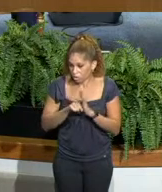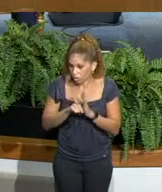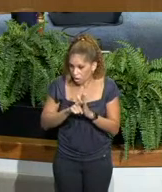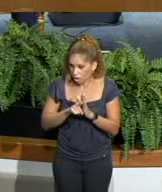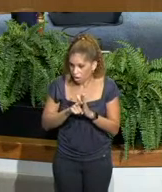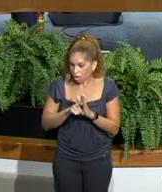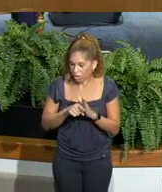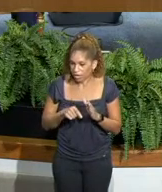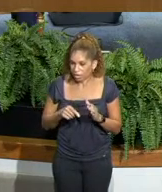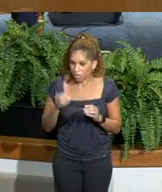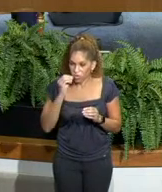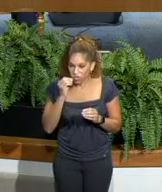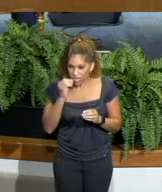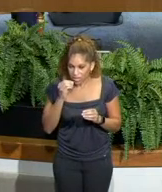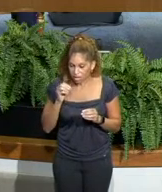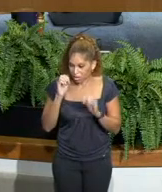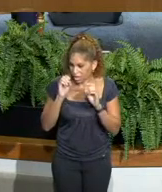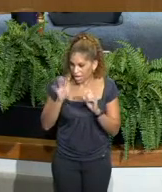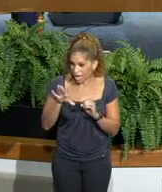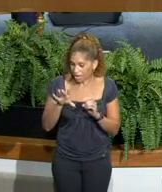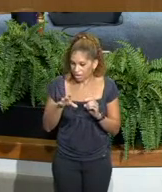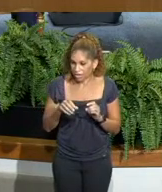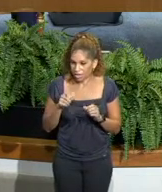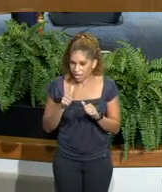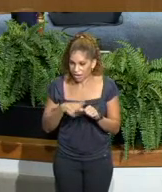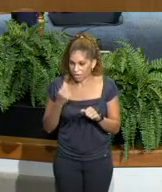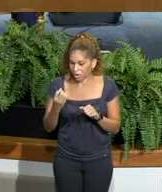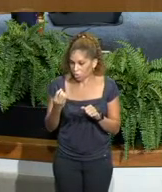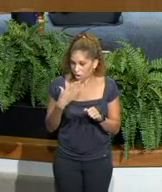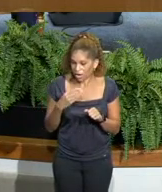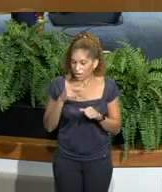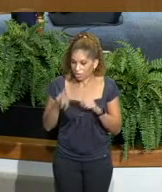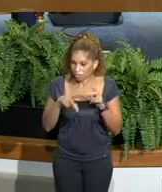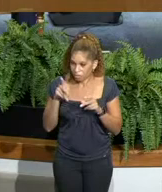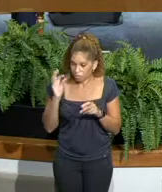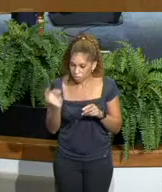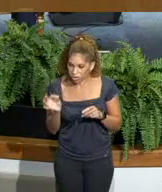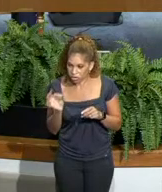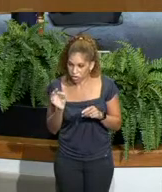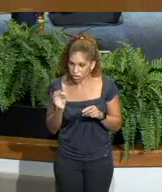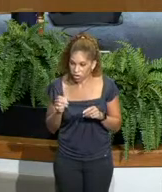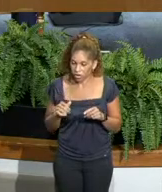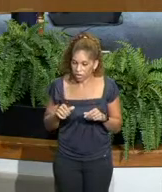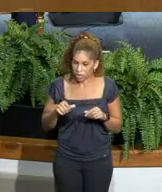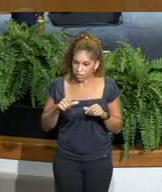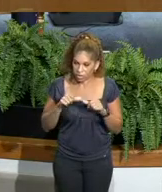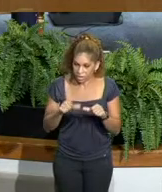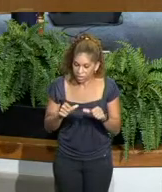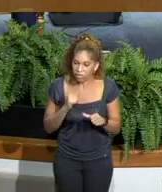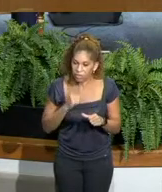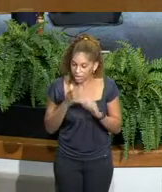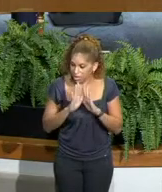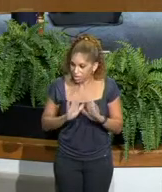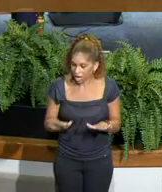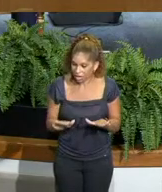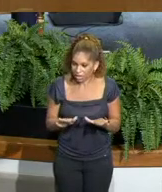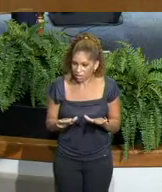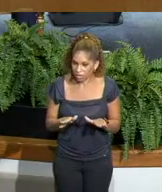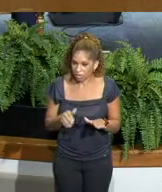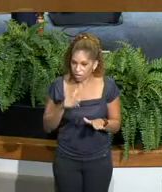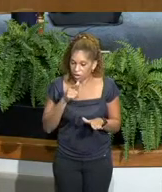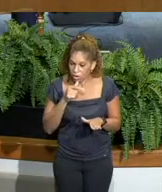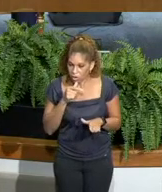hatred, every white preacher who preaches the Bible and stays silent before his white congregation, who